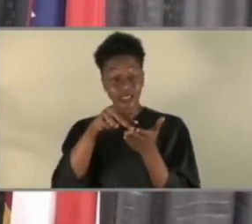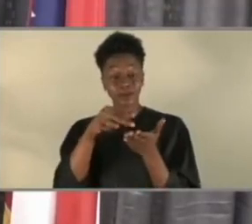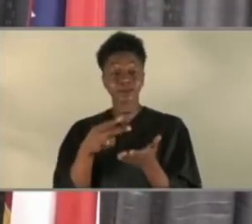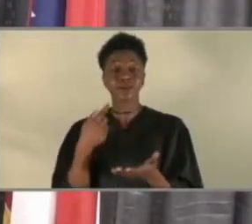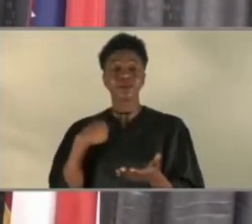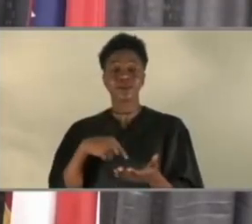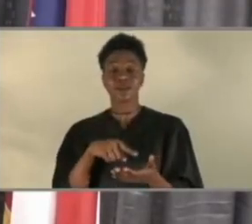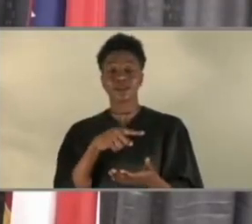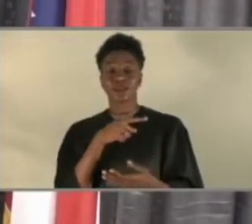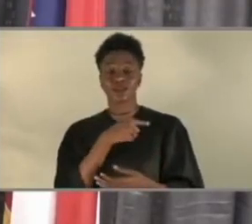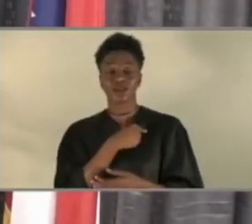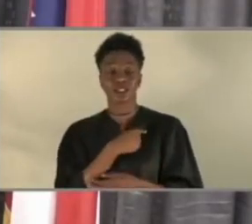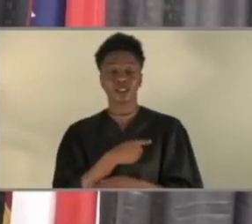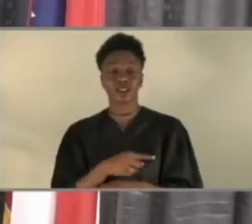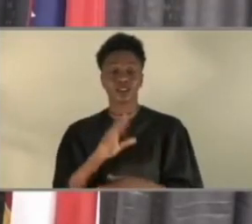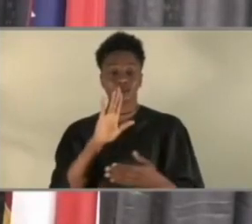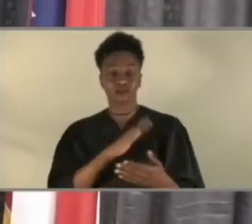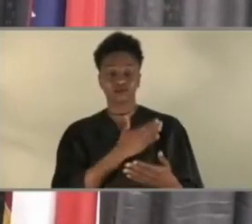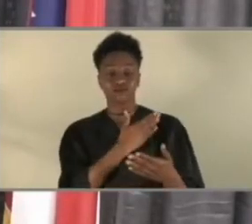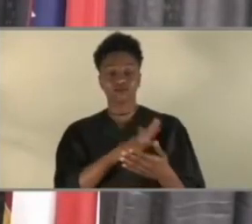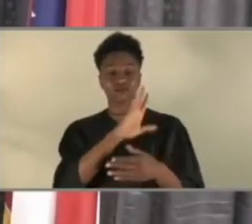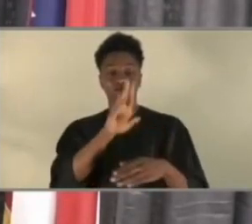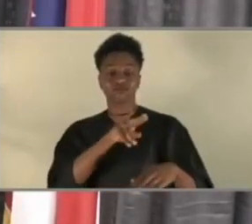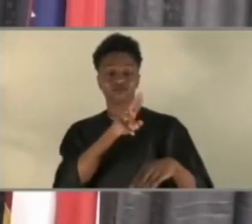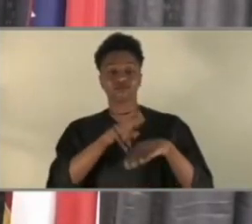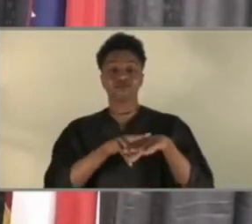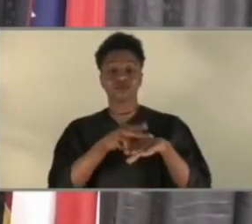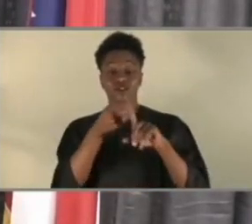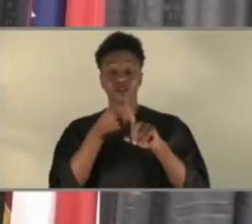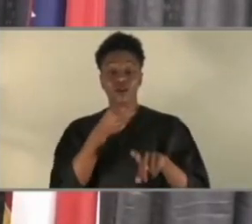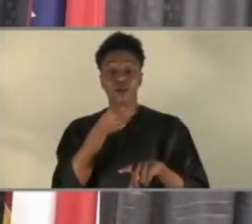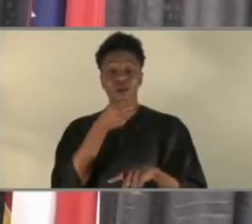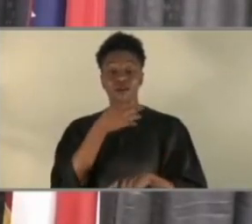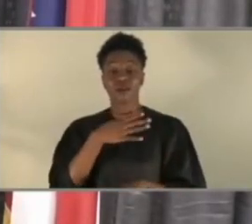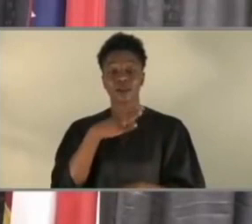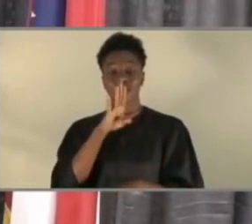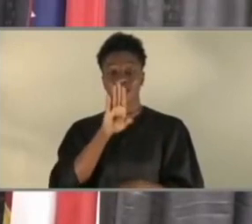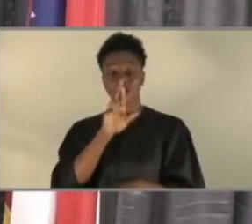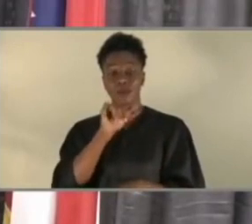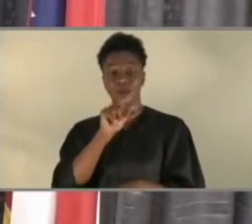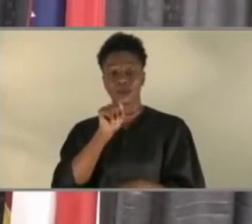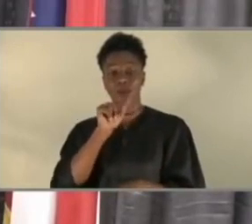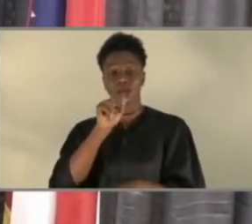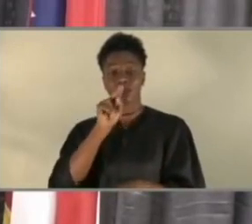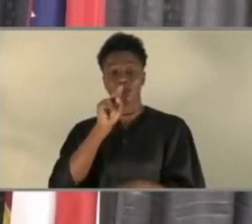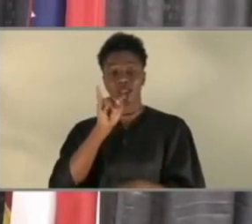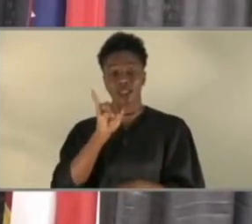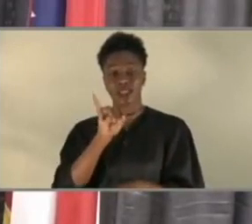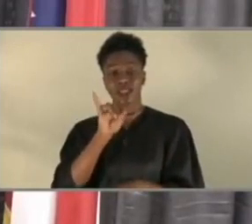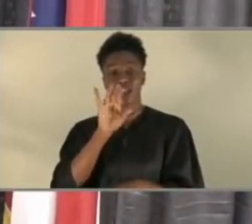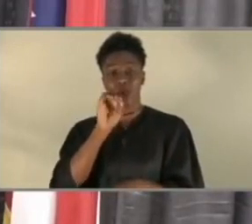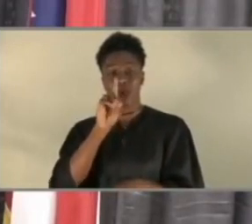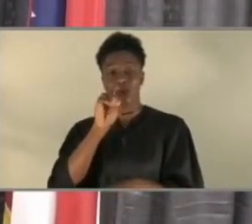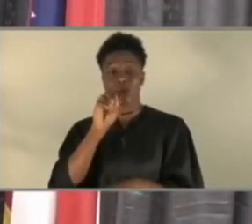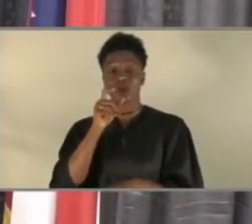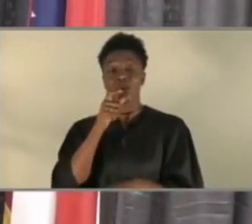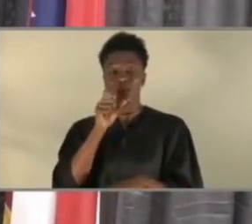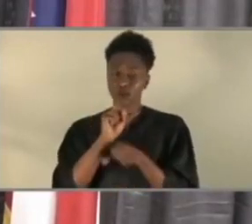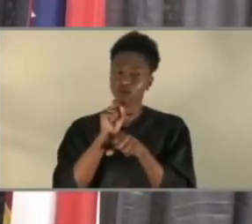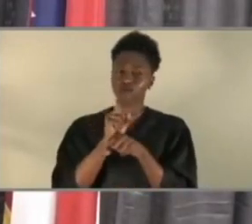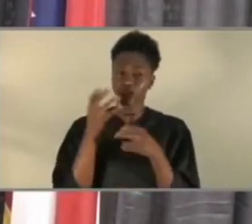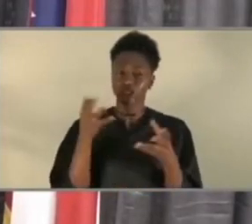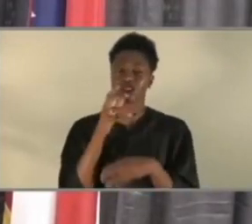rendered today by Ms. Brittany Odom, who is an employee of Savannah Chatham County Public